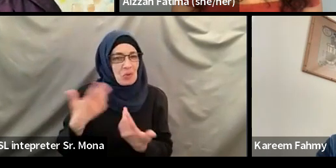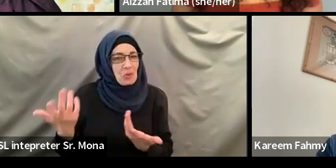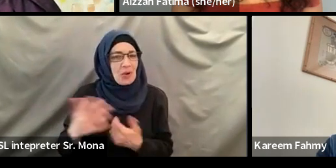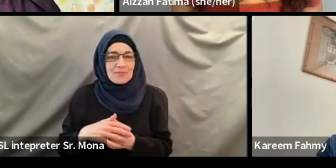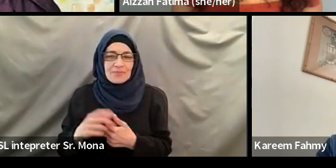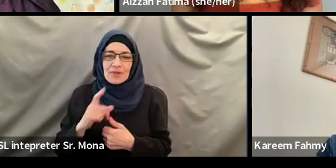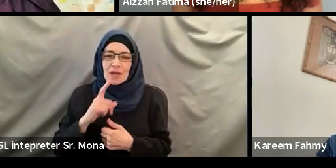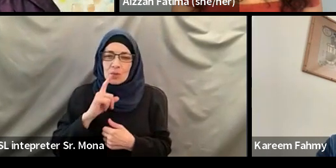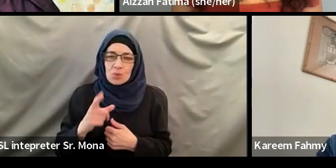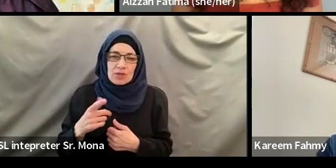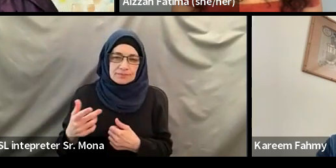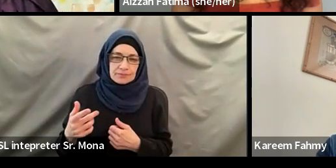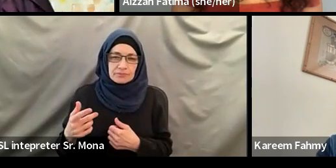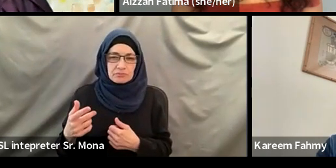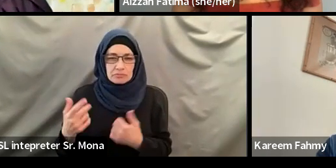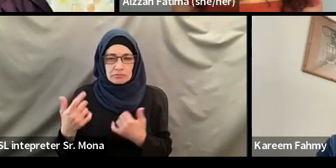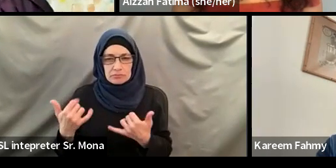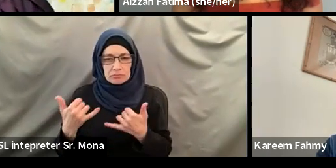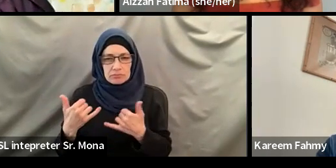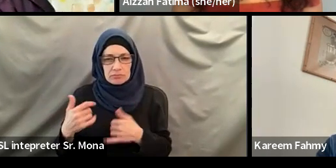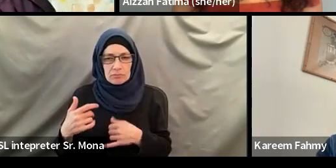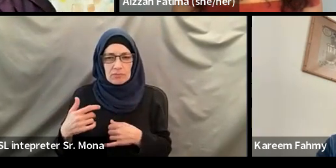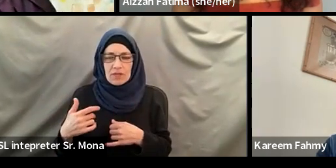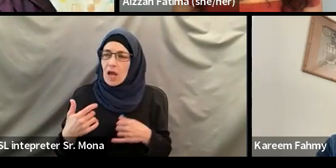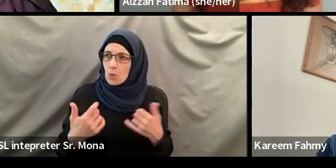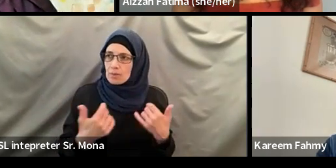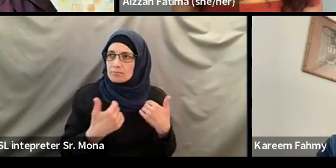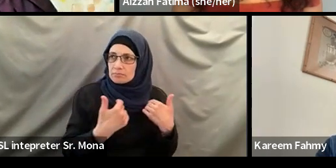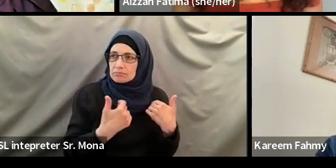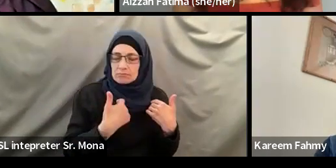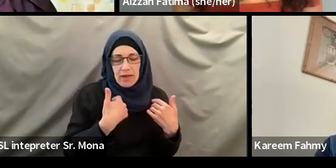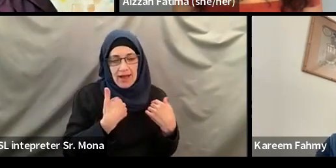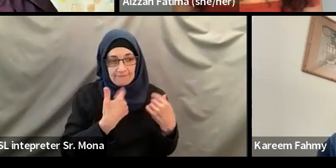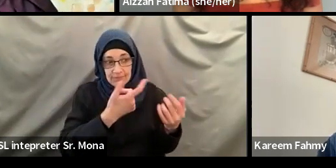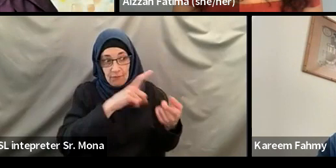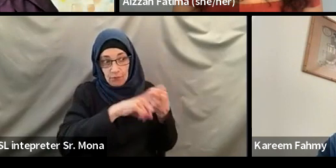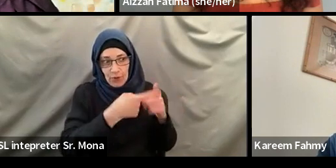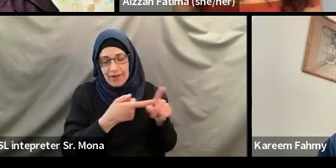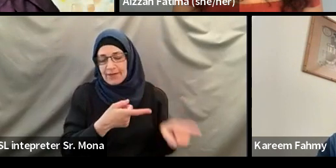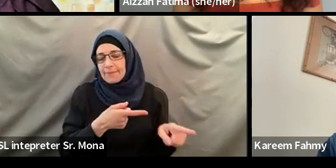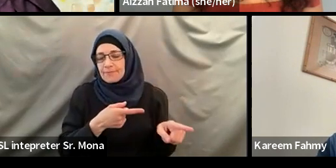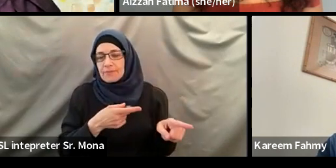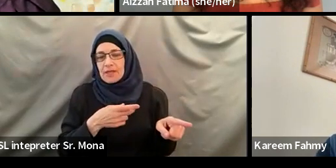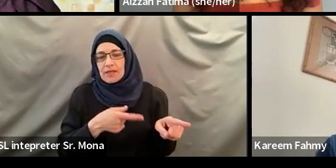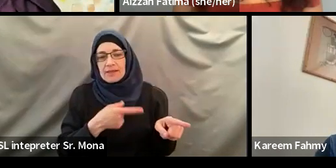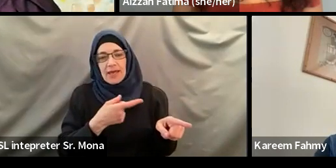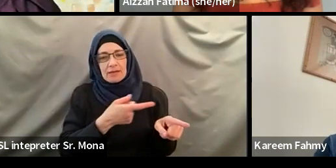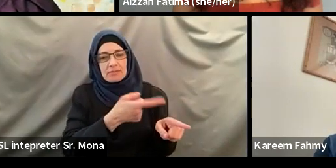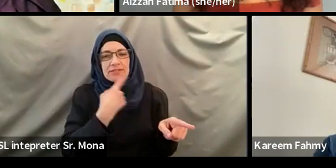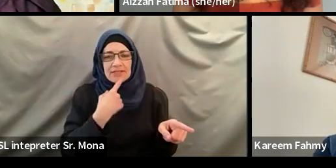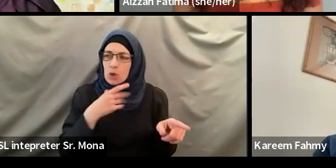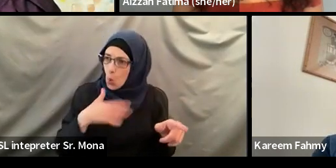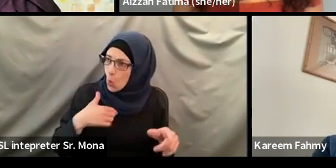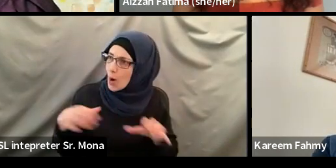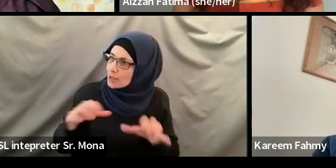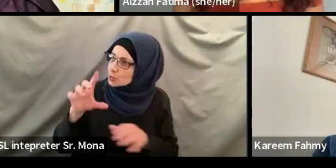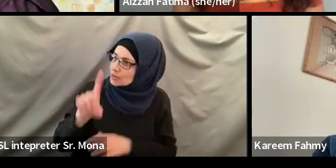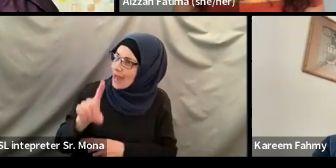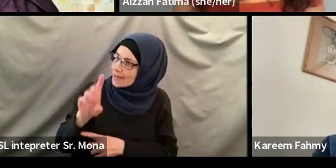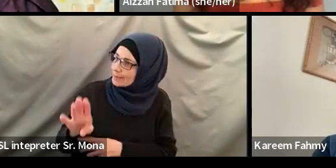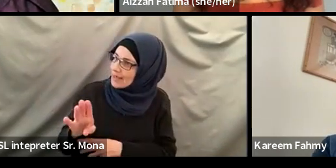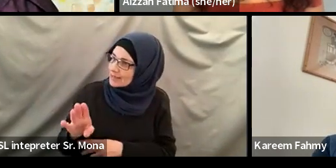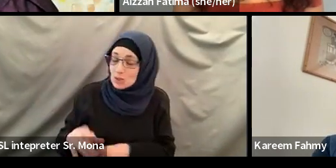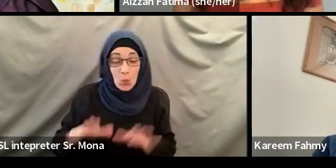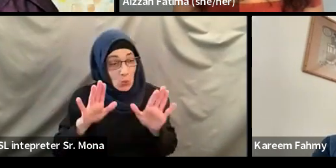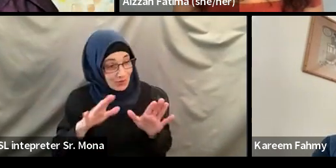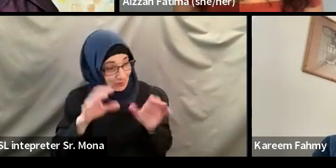know, I had a, who became a friend, like, was like, I do databases. And I'm like, wonderful. Could you send out an email